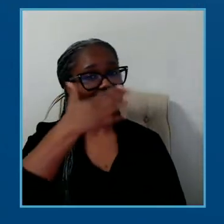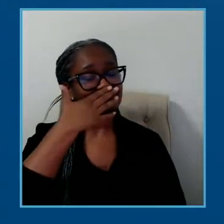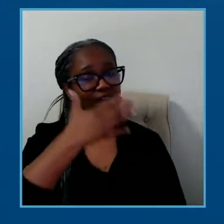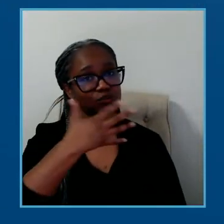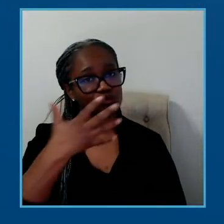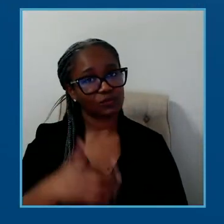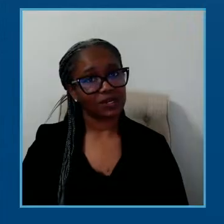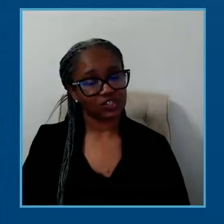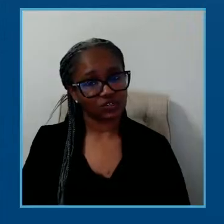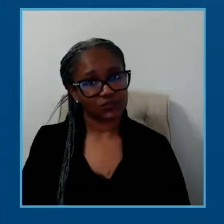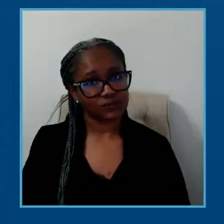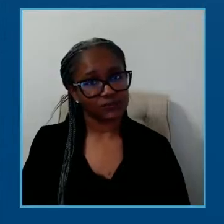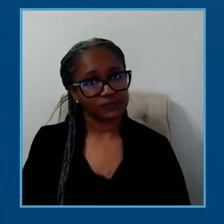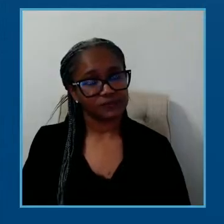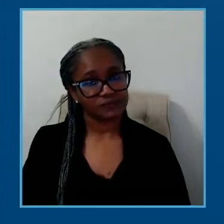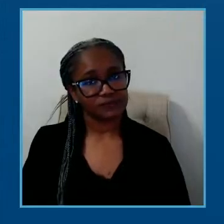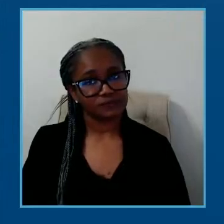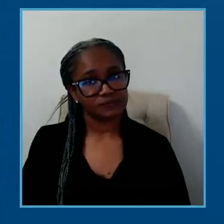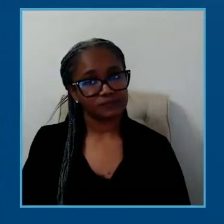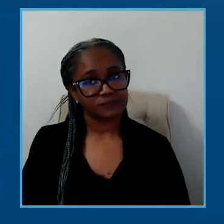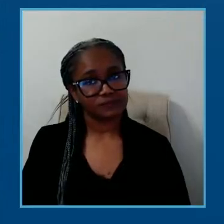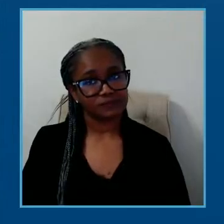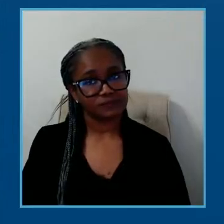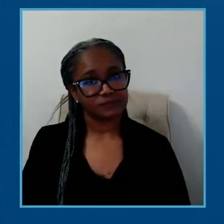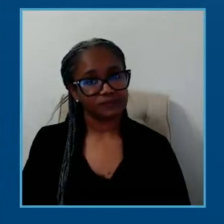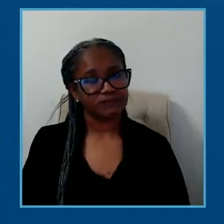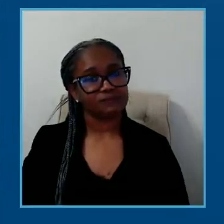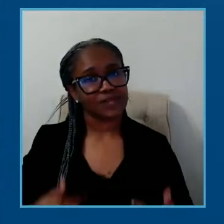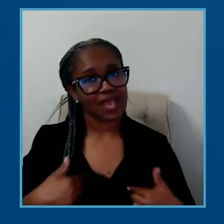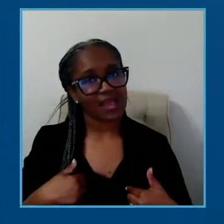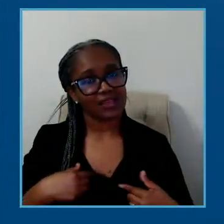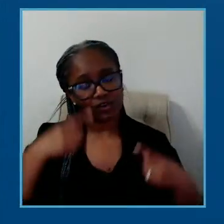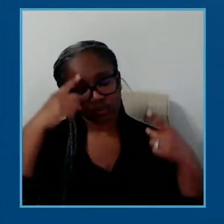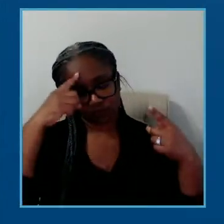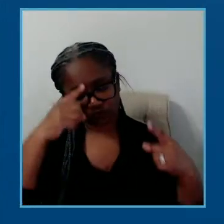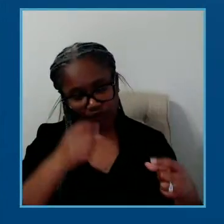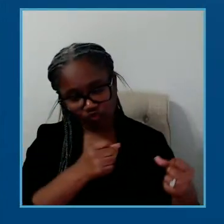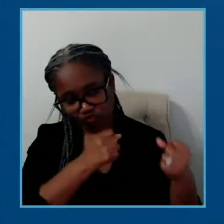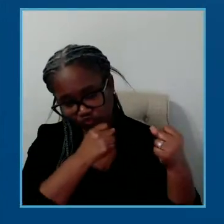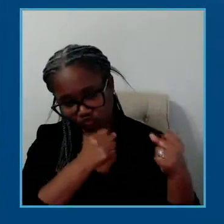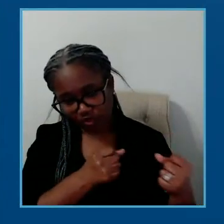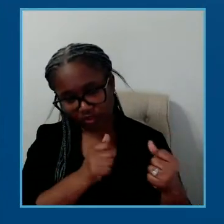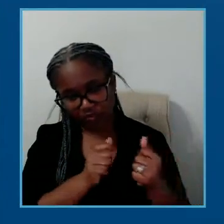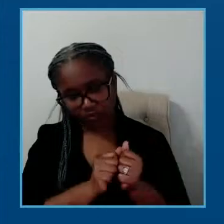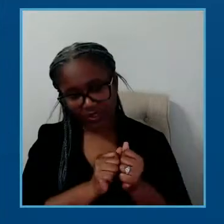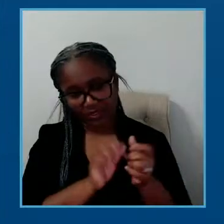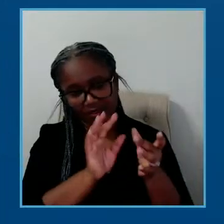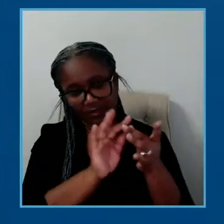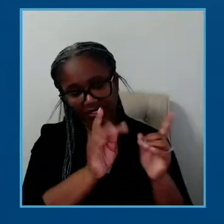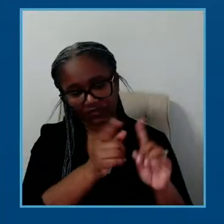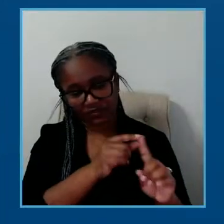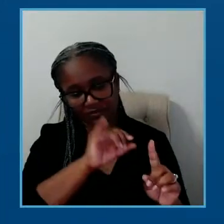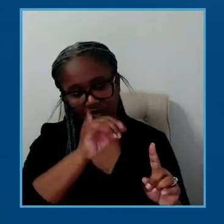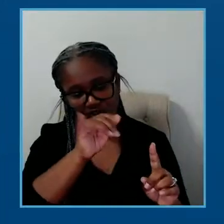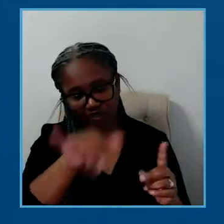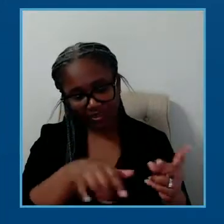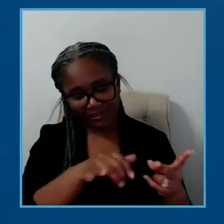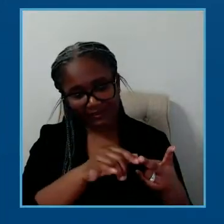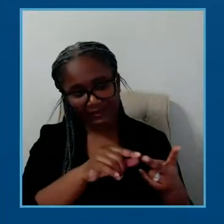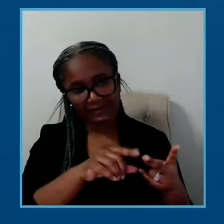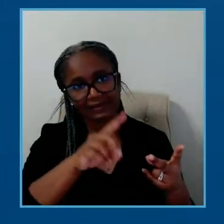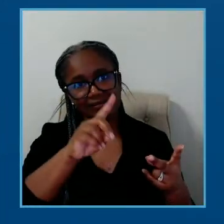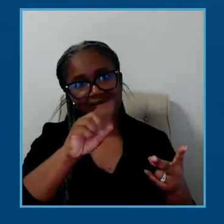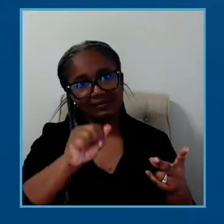agree very strongly with the words of Jay, Wendy, and David. I'm definitely against